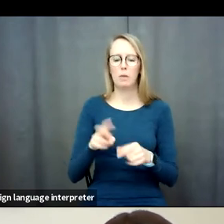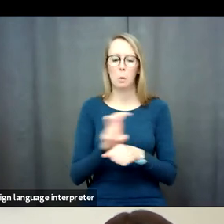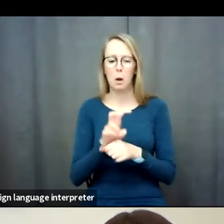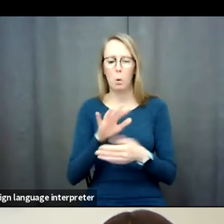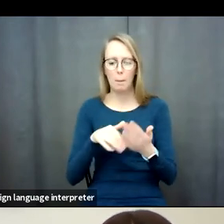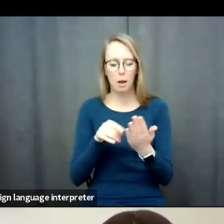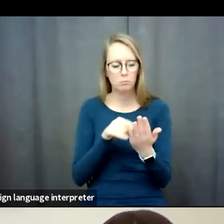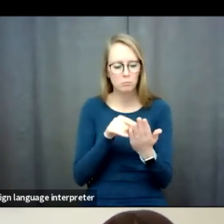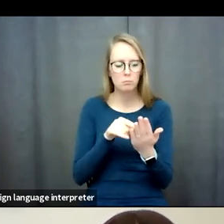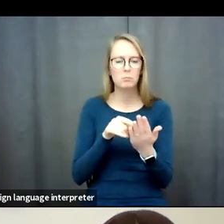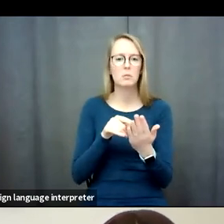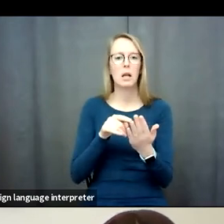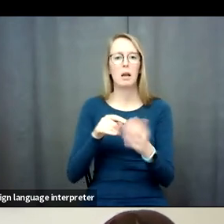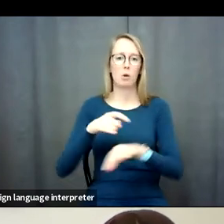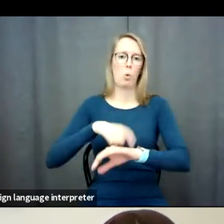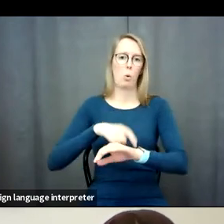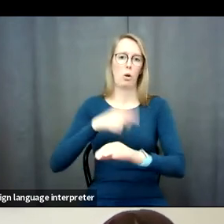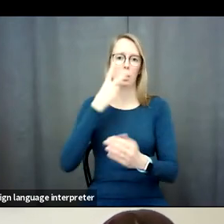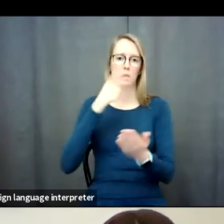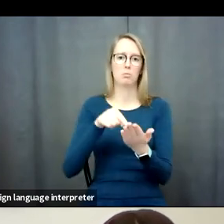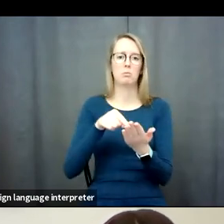and also the time.